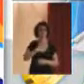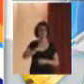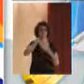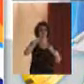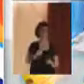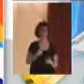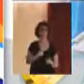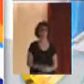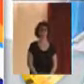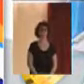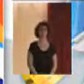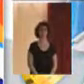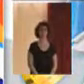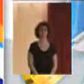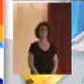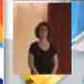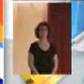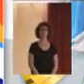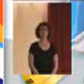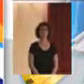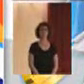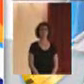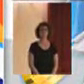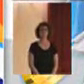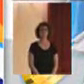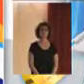of categories of bodily functions,